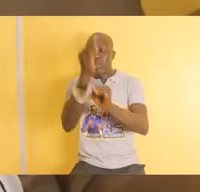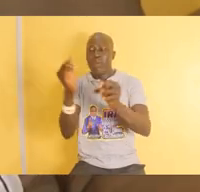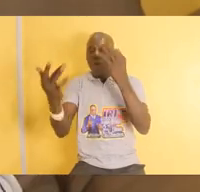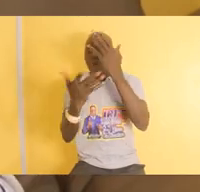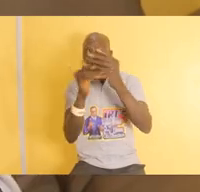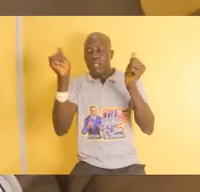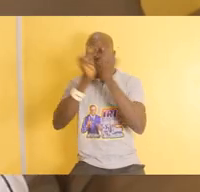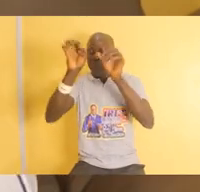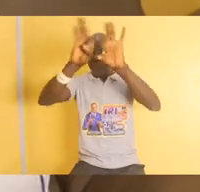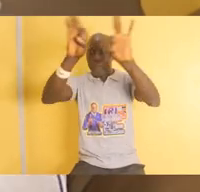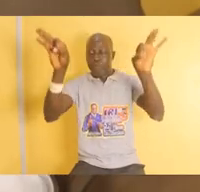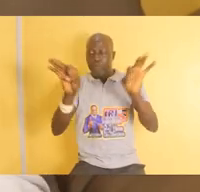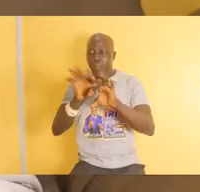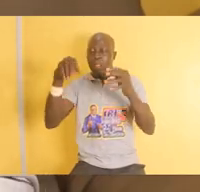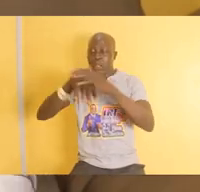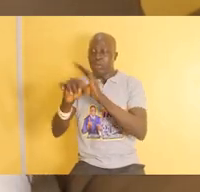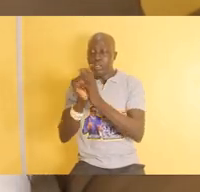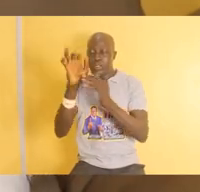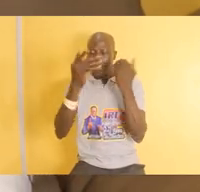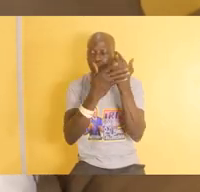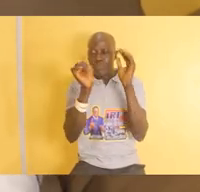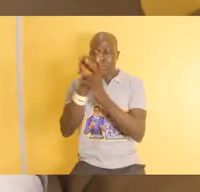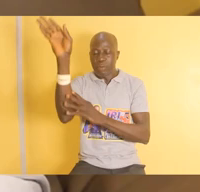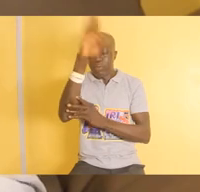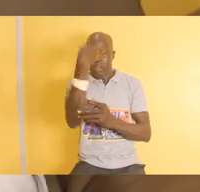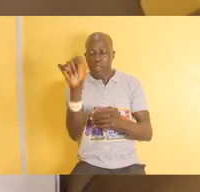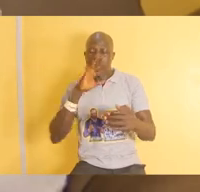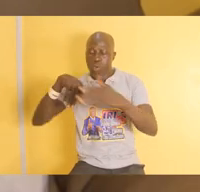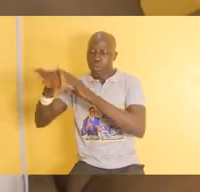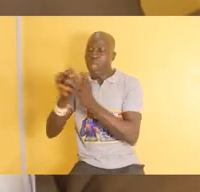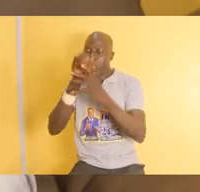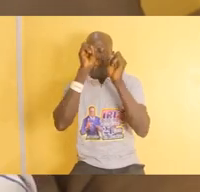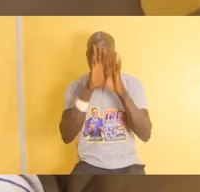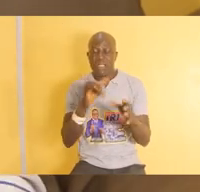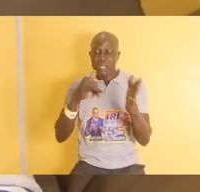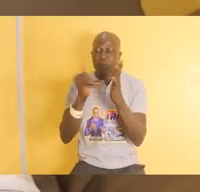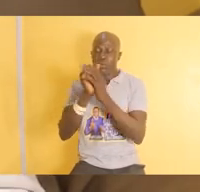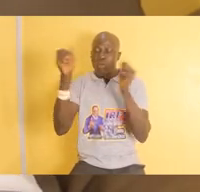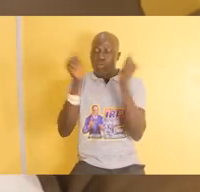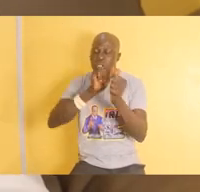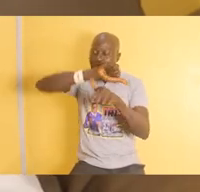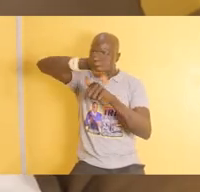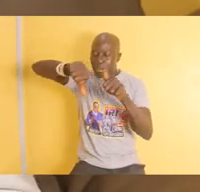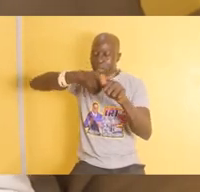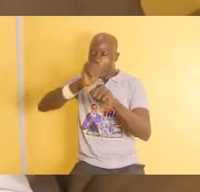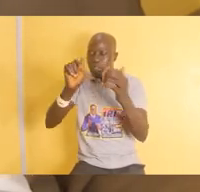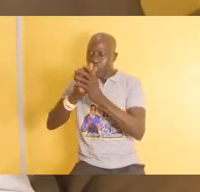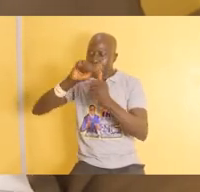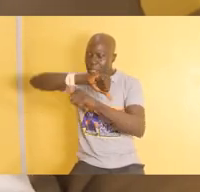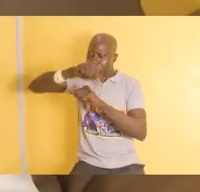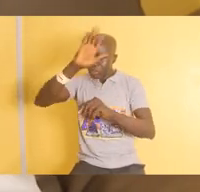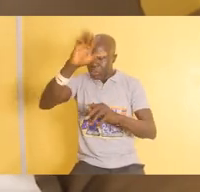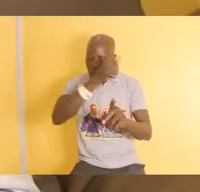ati file your file flag to mu dade mo ya ti mi mo pelu ororo ko fi anu